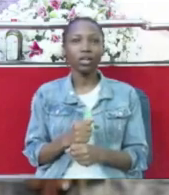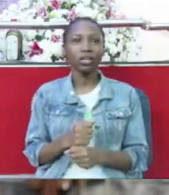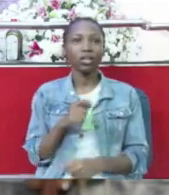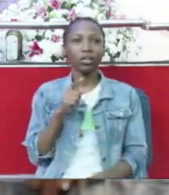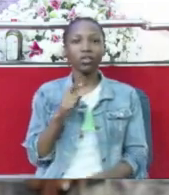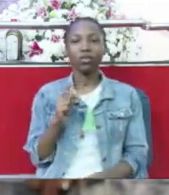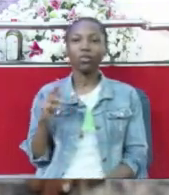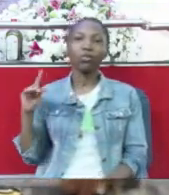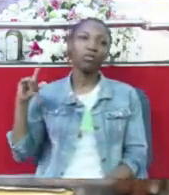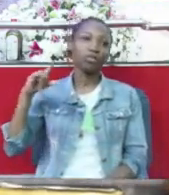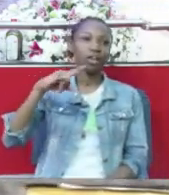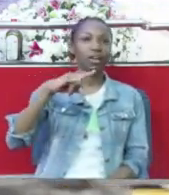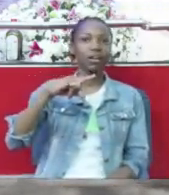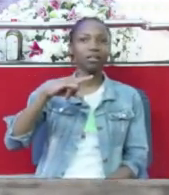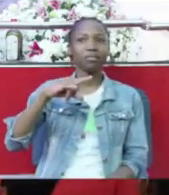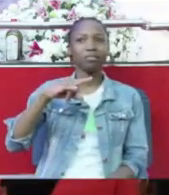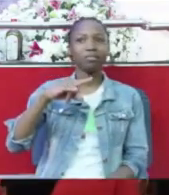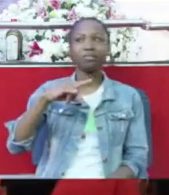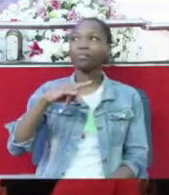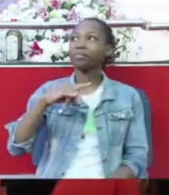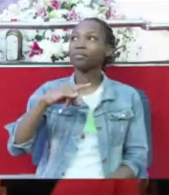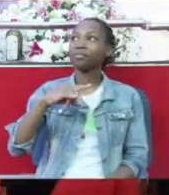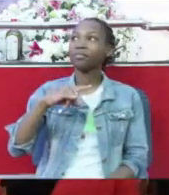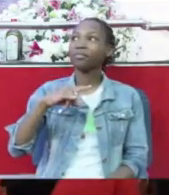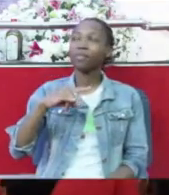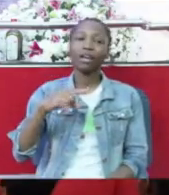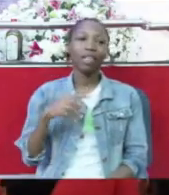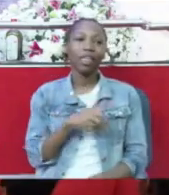you 10 years. Hiyo ni kuiba watu namna hii.